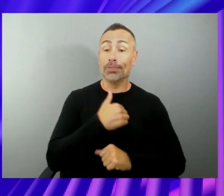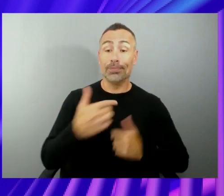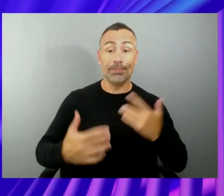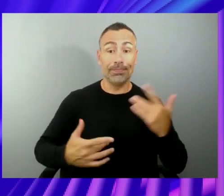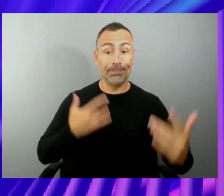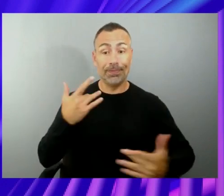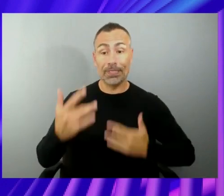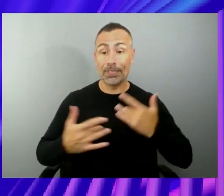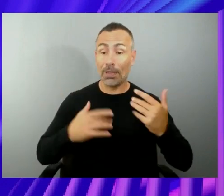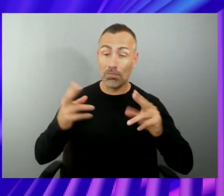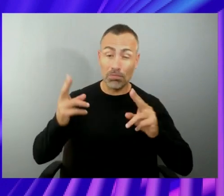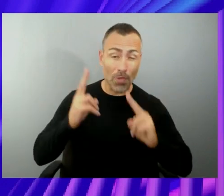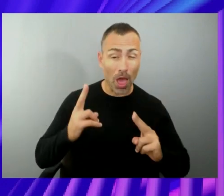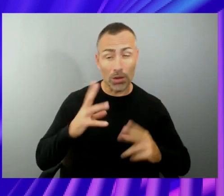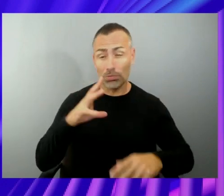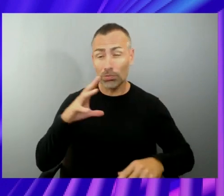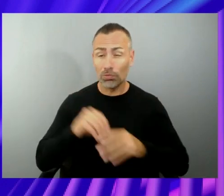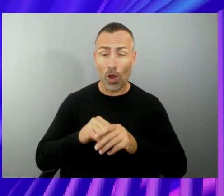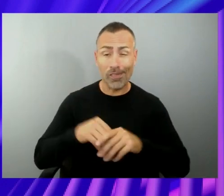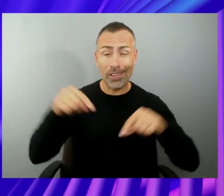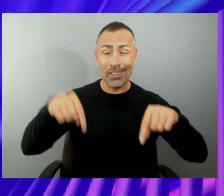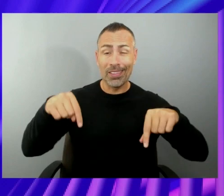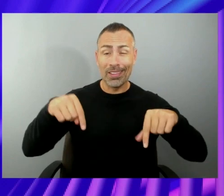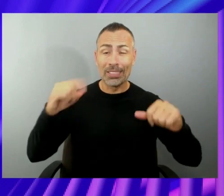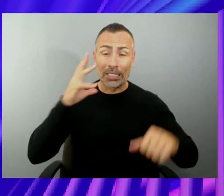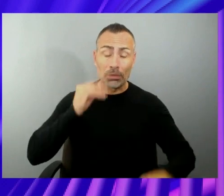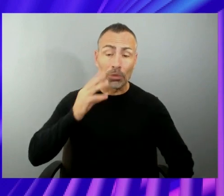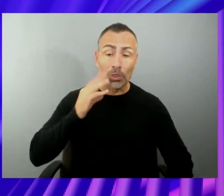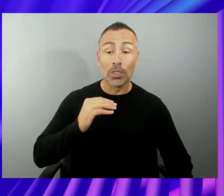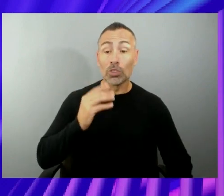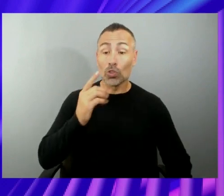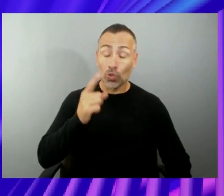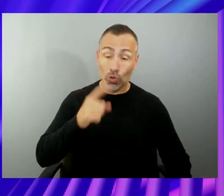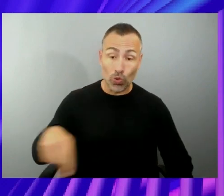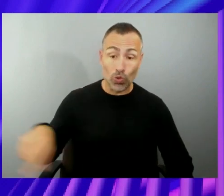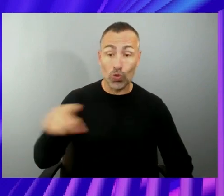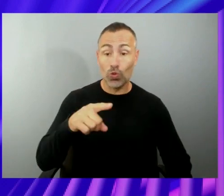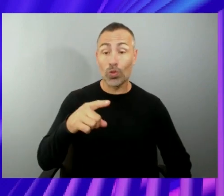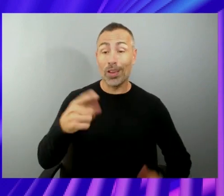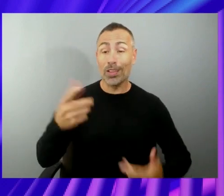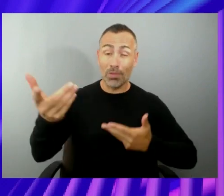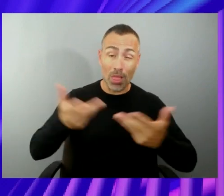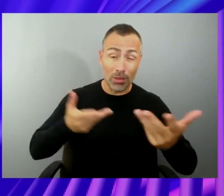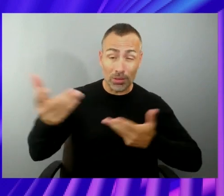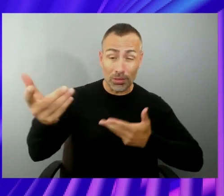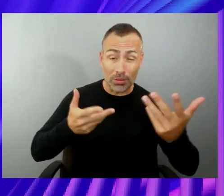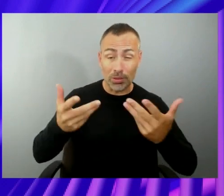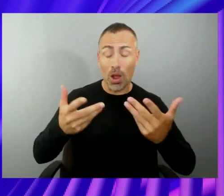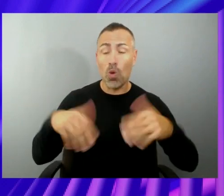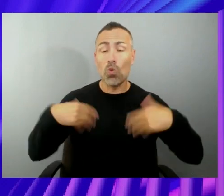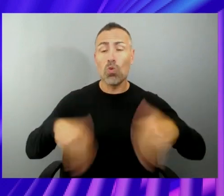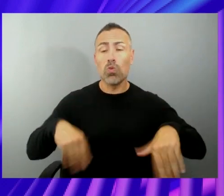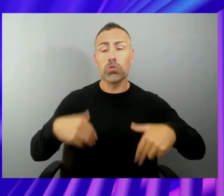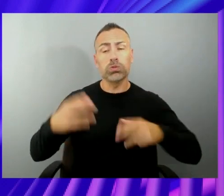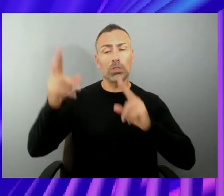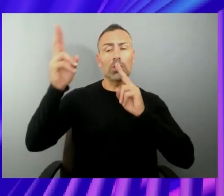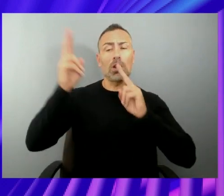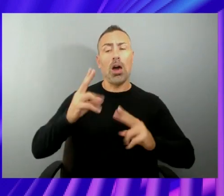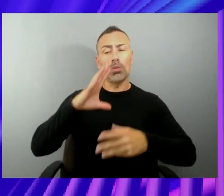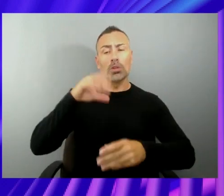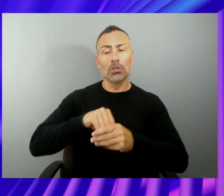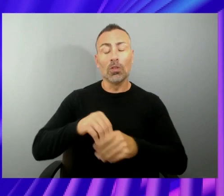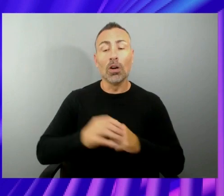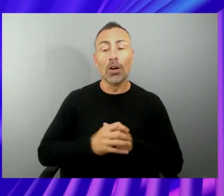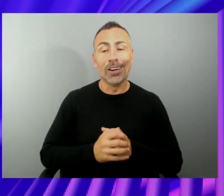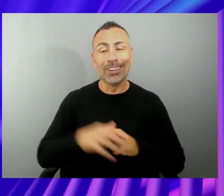to talk to you and our customers here today at Reinforce in Boston 2022, where it is humid, but you